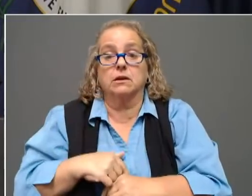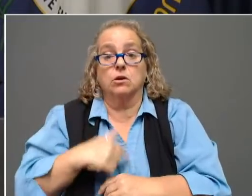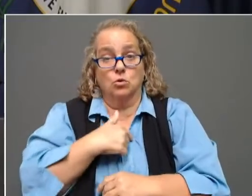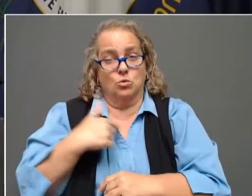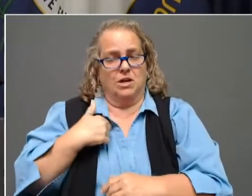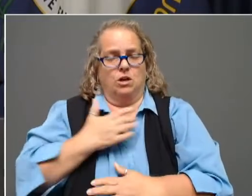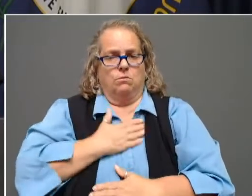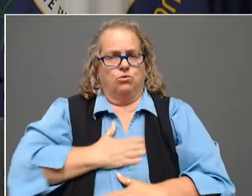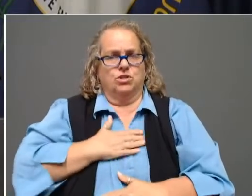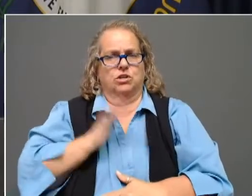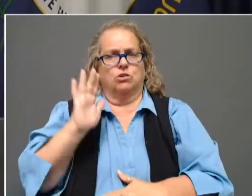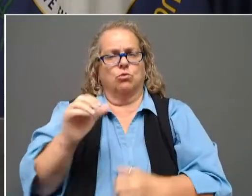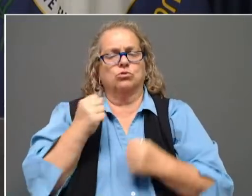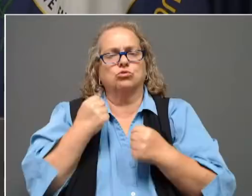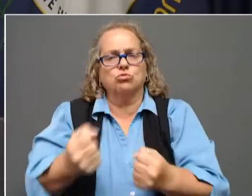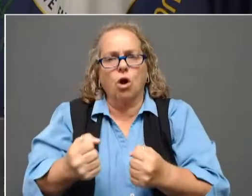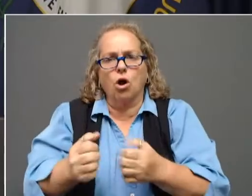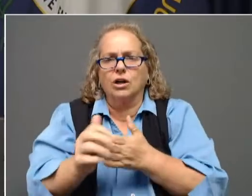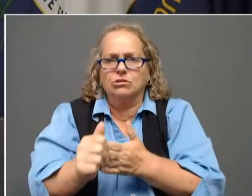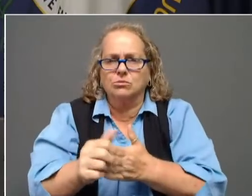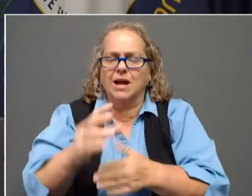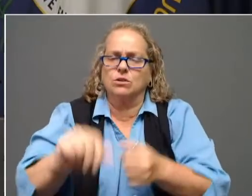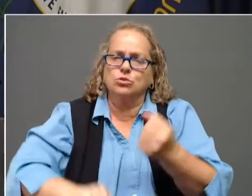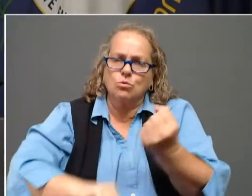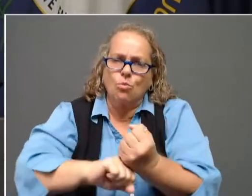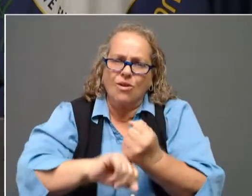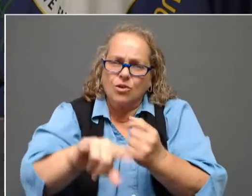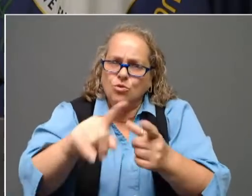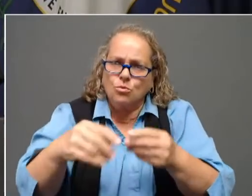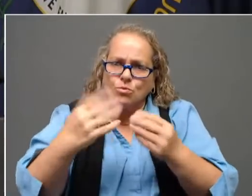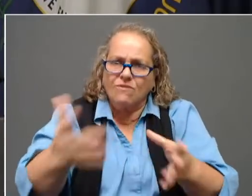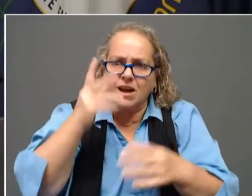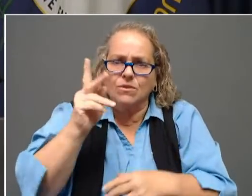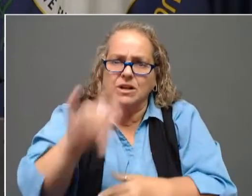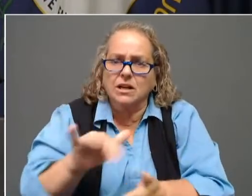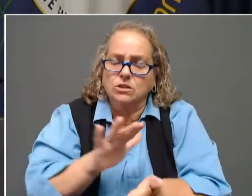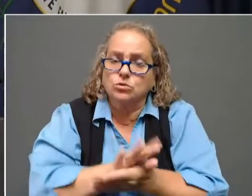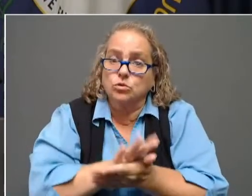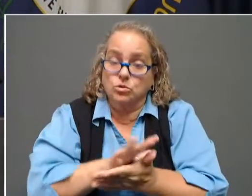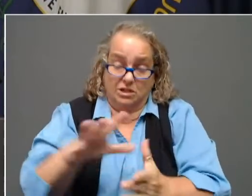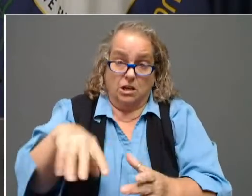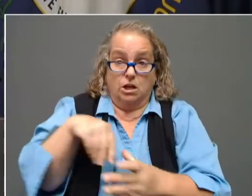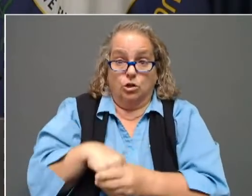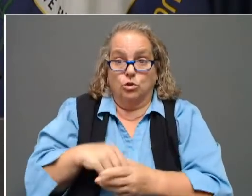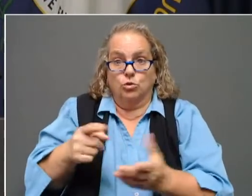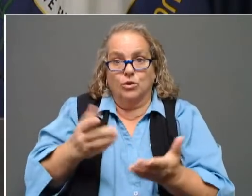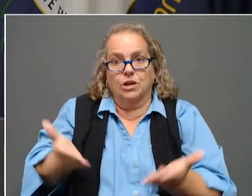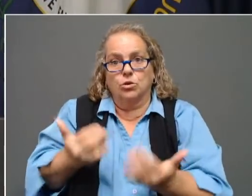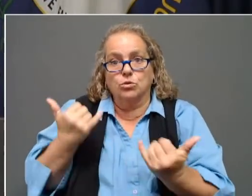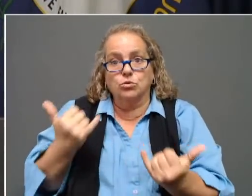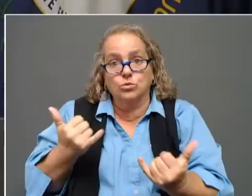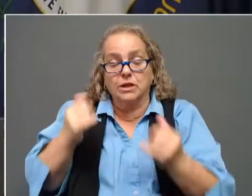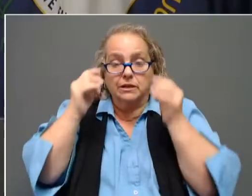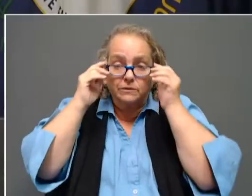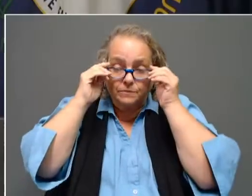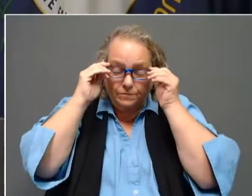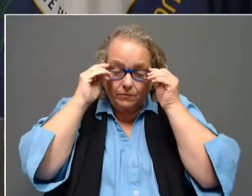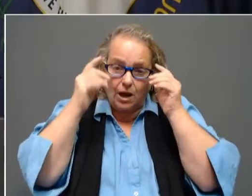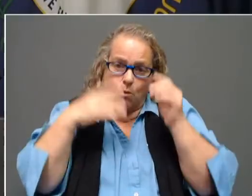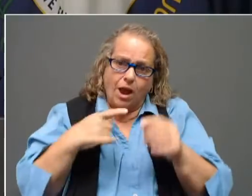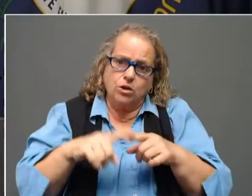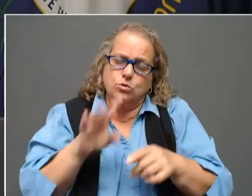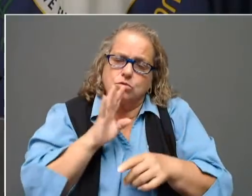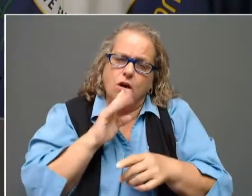steadfast leadership and the support that you've provided for Kentucky schools, including being here again today. I'd like to speak for just a